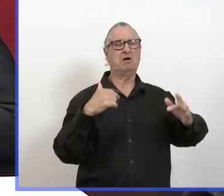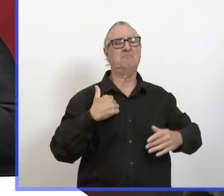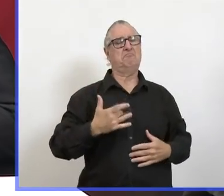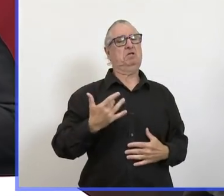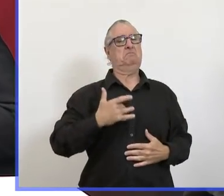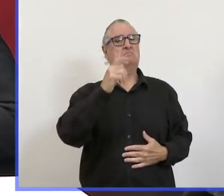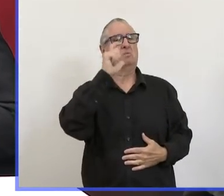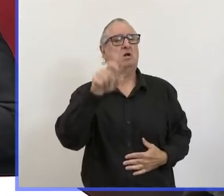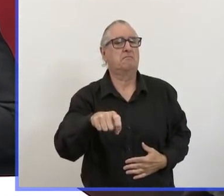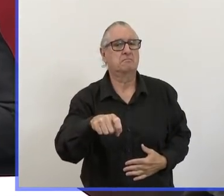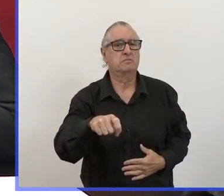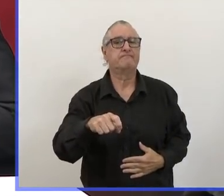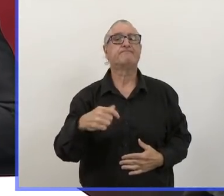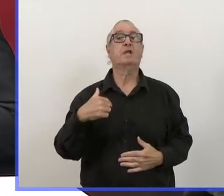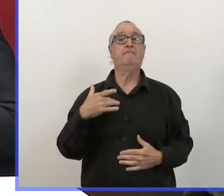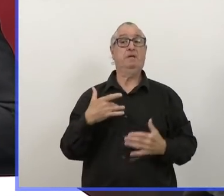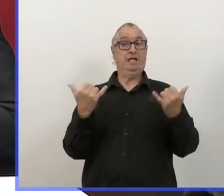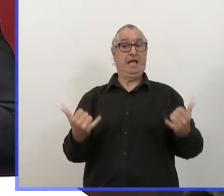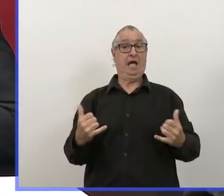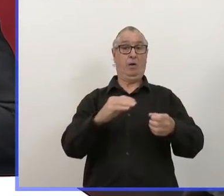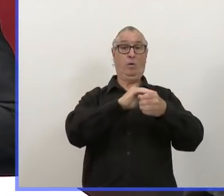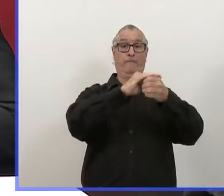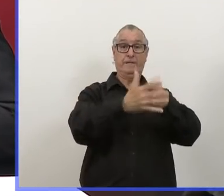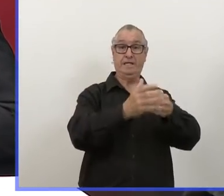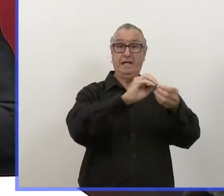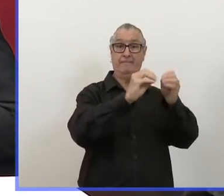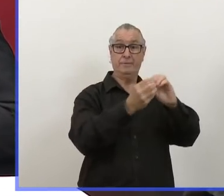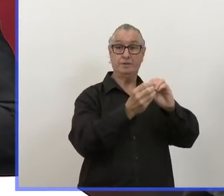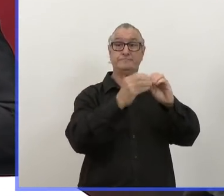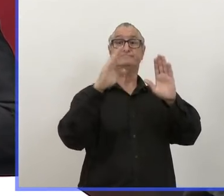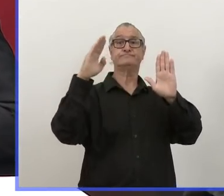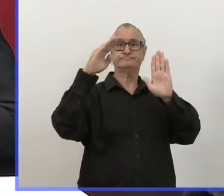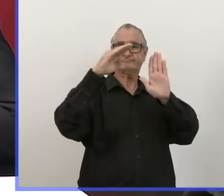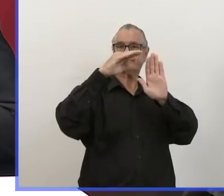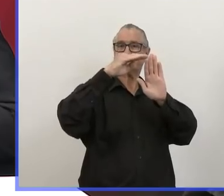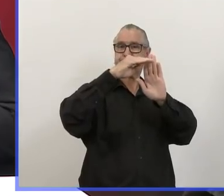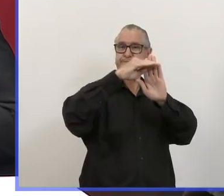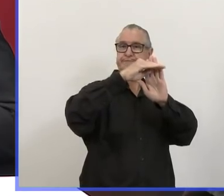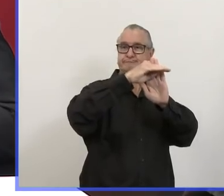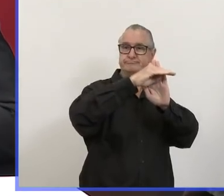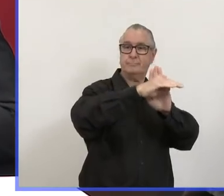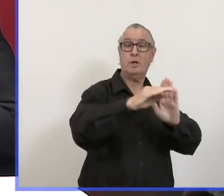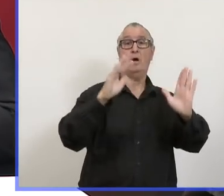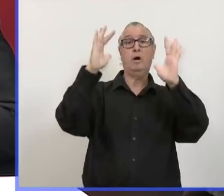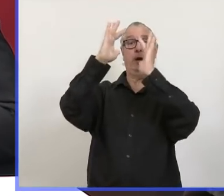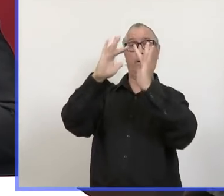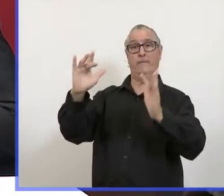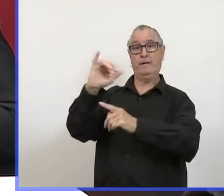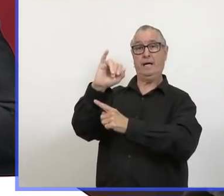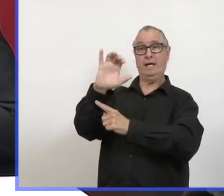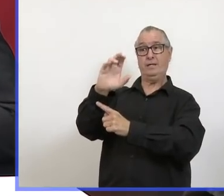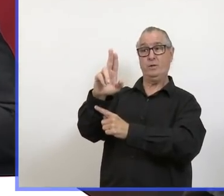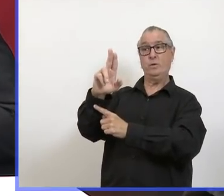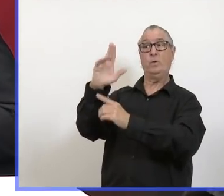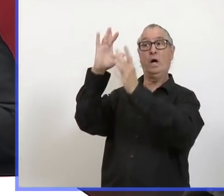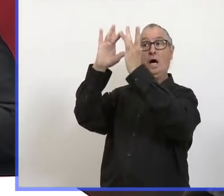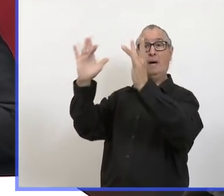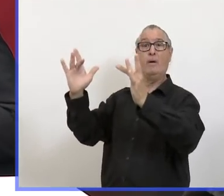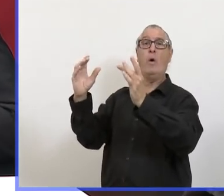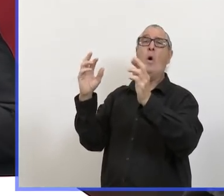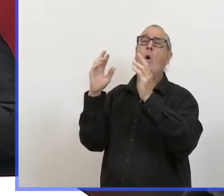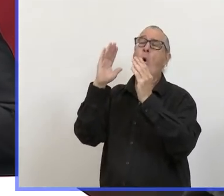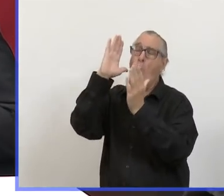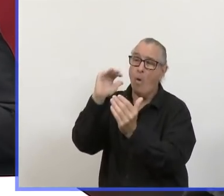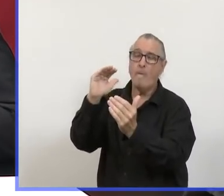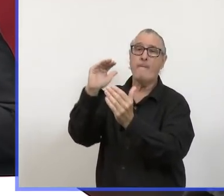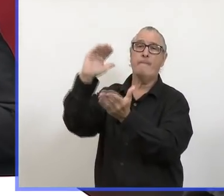our ICU and hospitalization numbers, I'm hoping they're plateauing right now. Perhaps not. Perhaps they're up about 10% over the